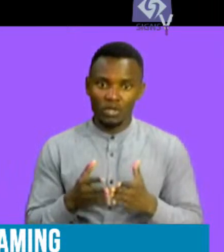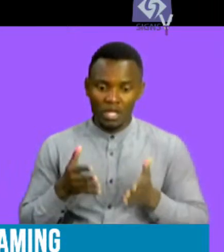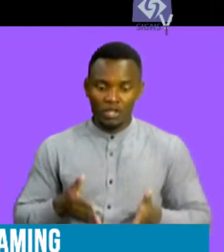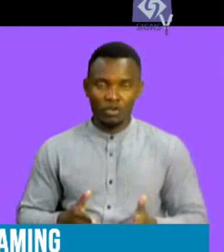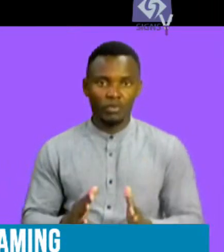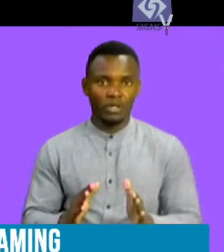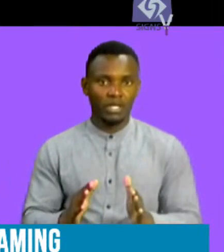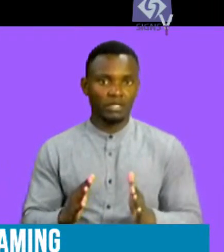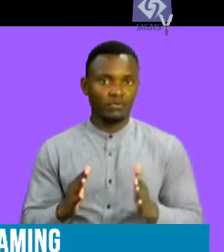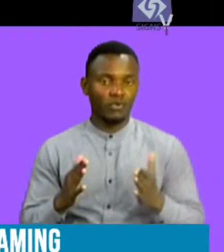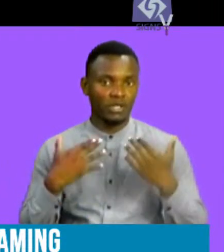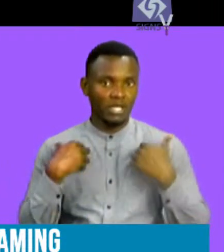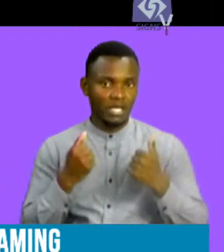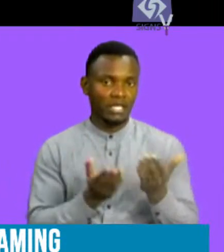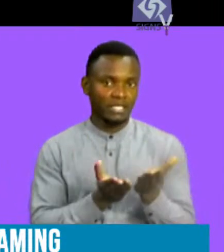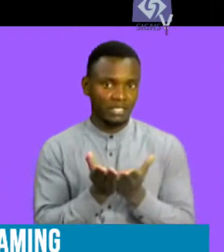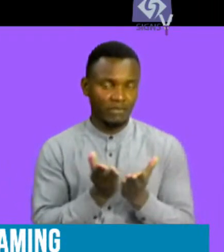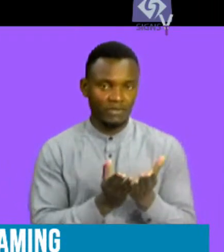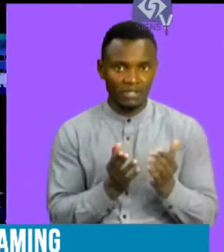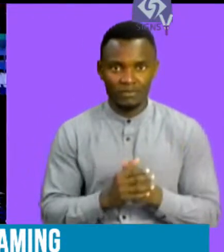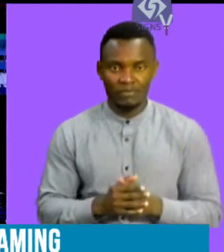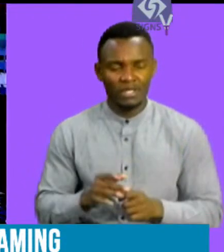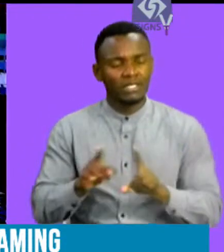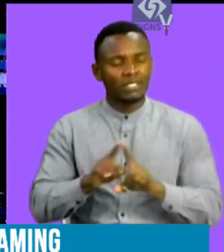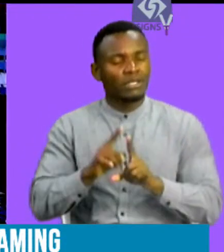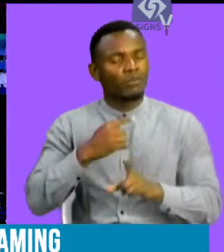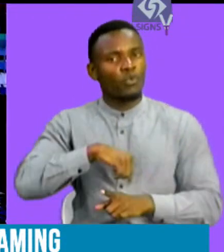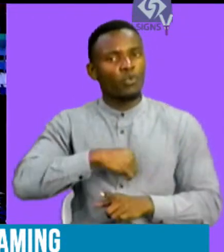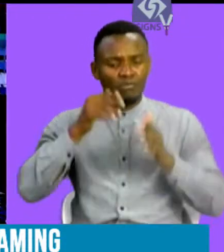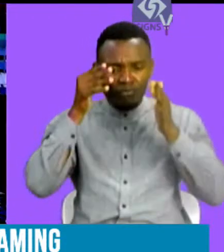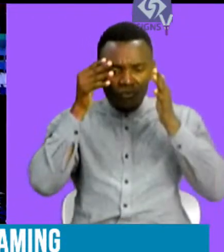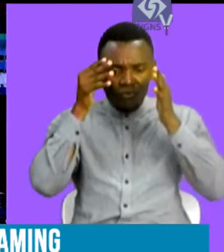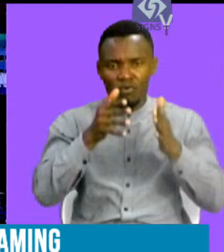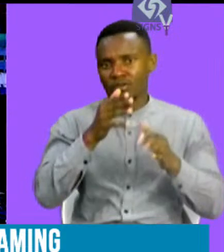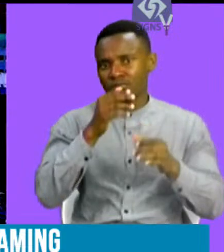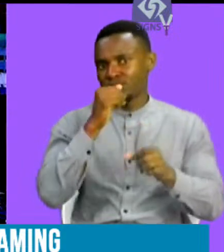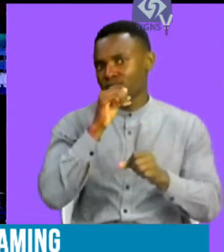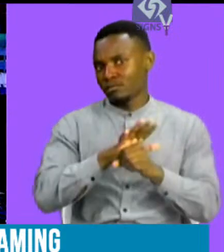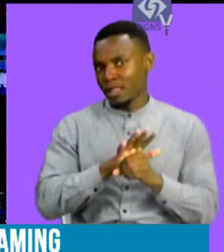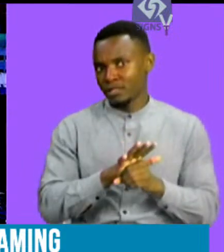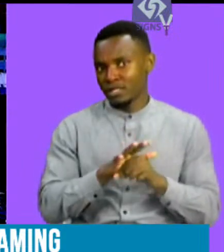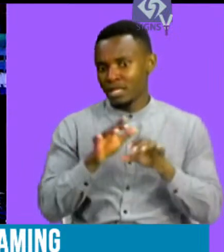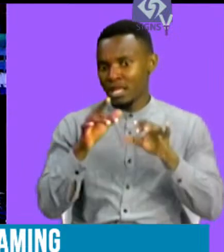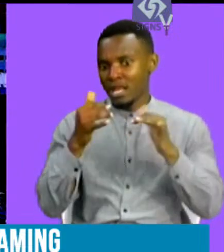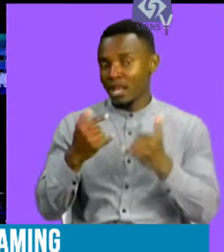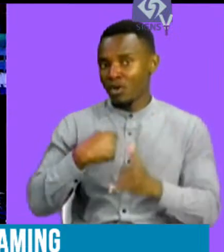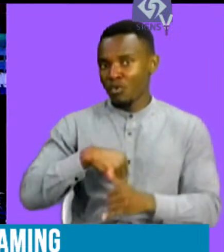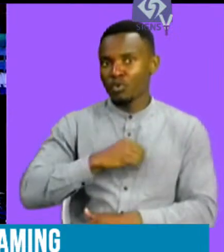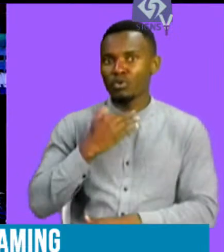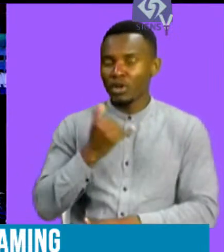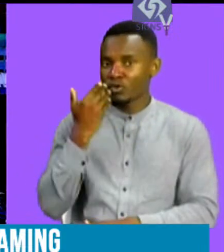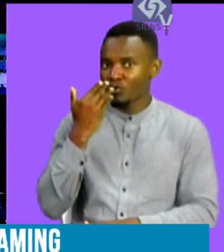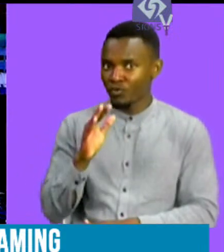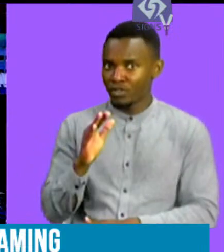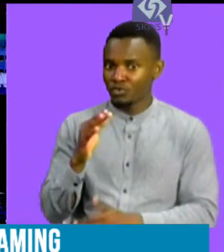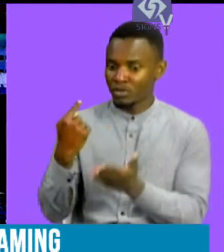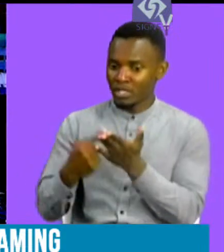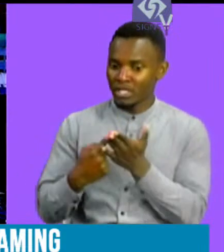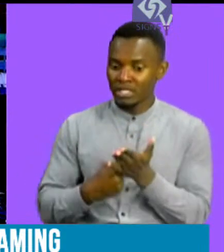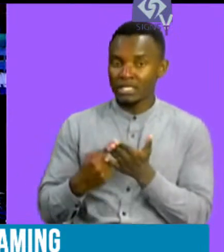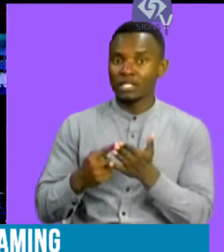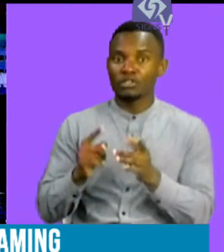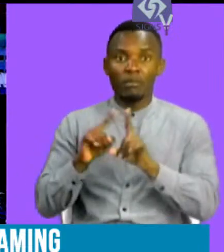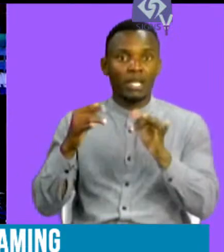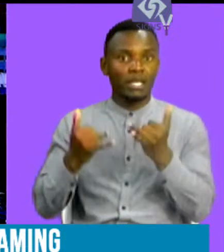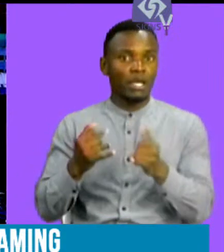We've belabored, I would say, extensively, and I would like us to come to the end of this conversation. But as we come to the